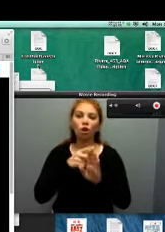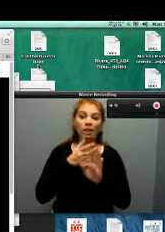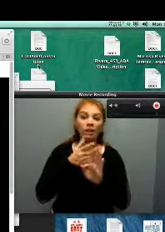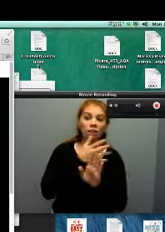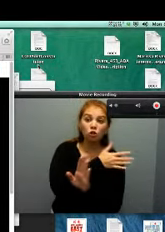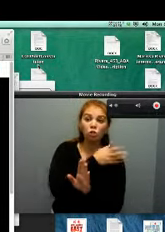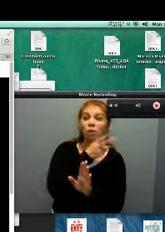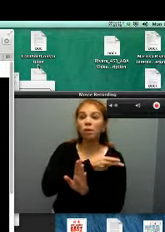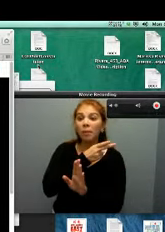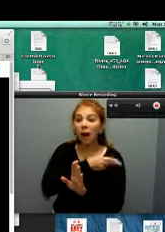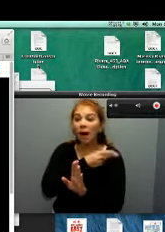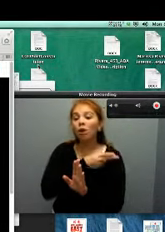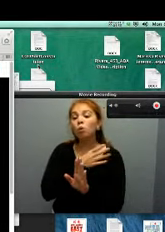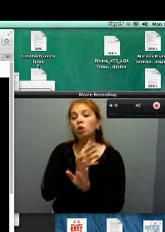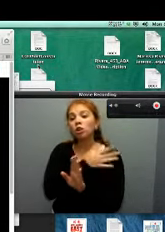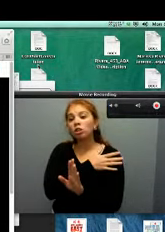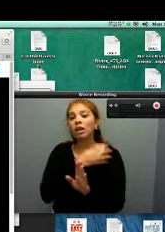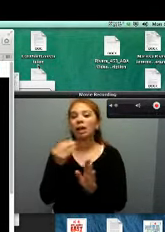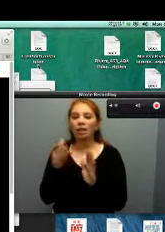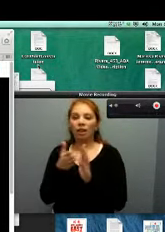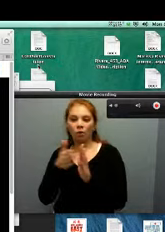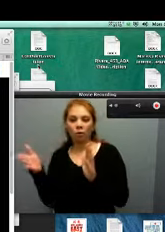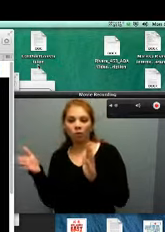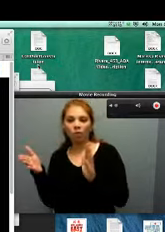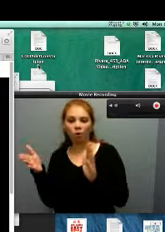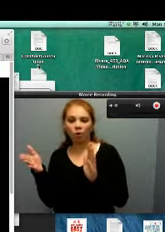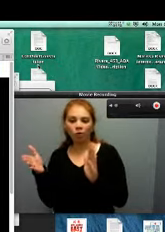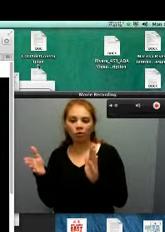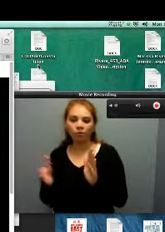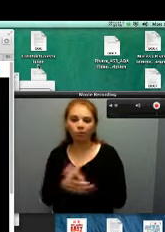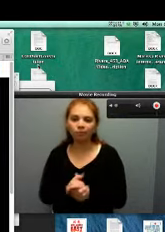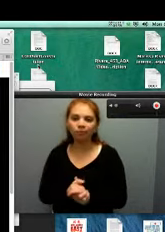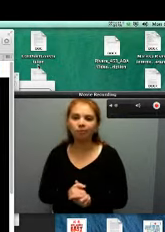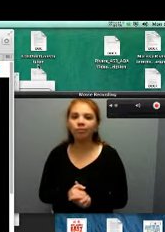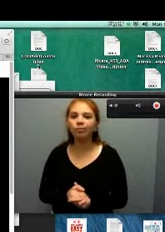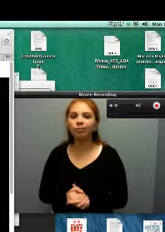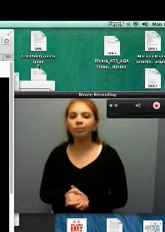backwards, and then going forward.